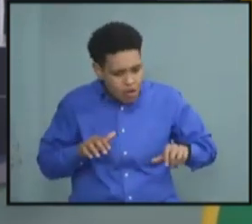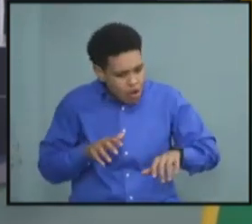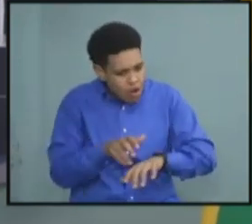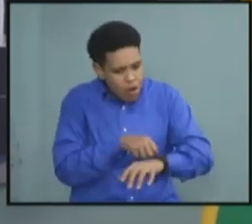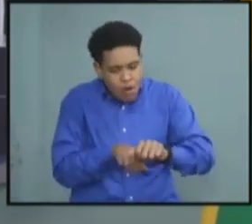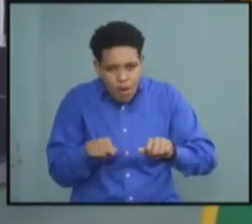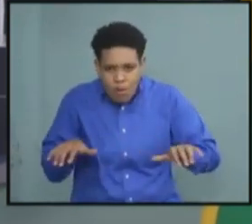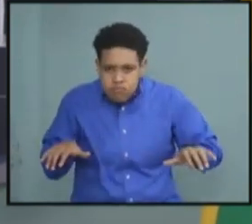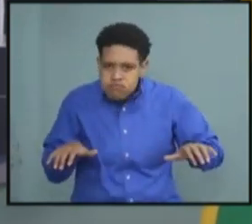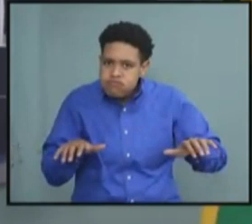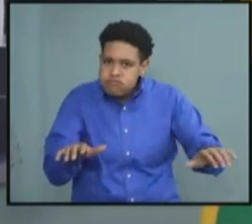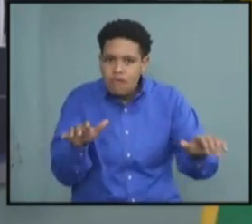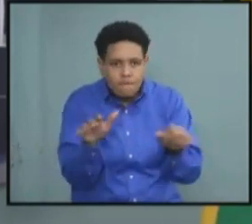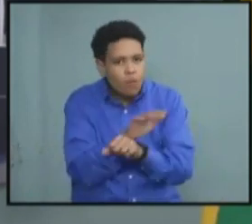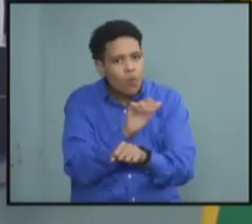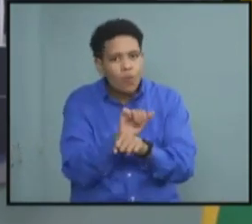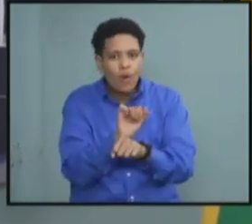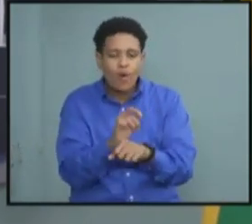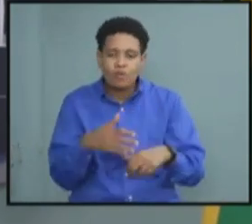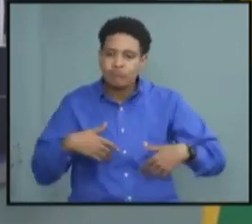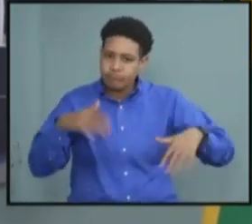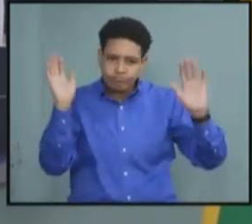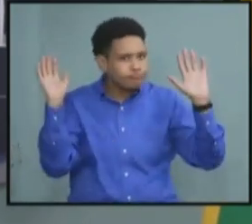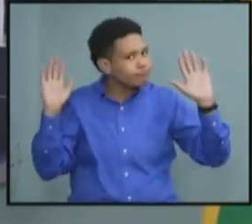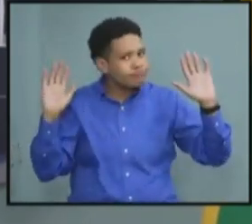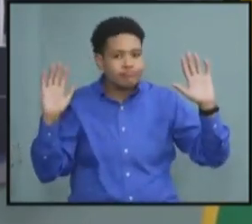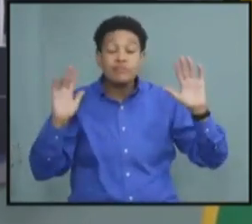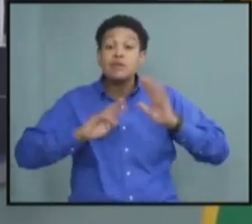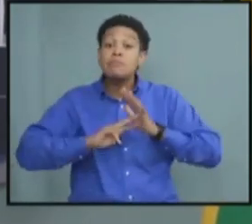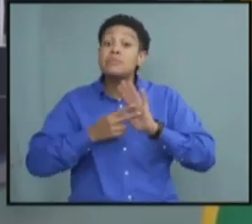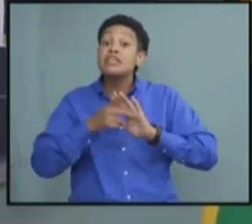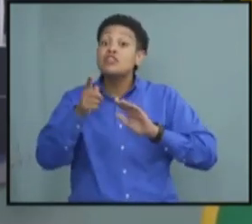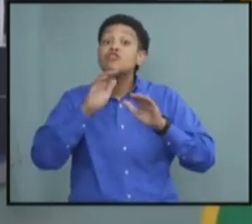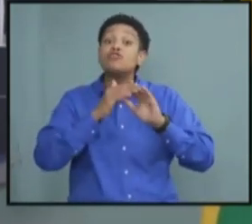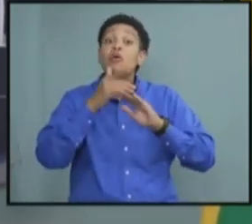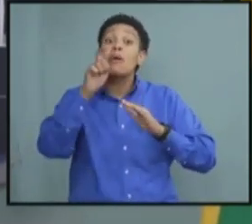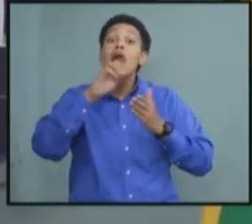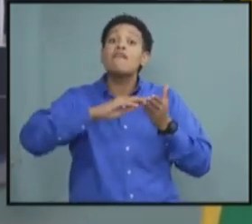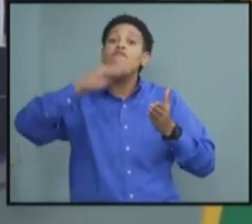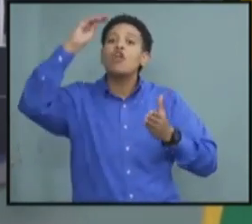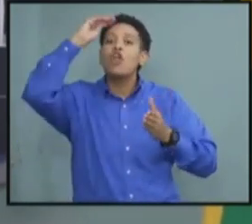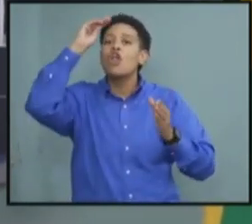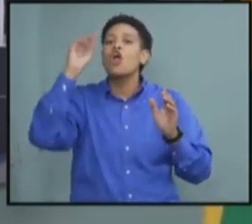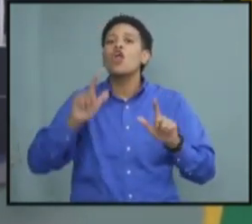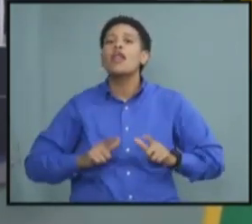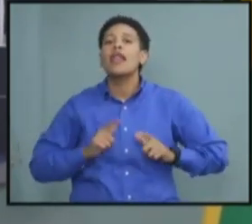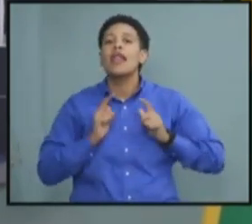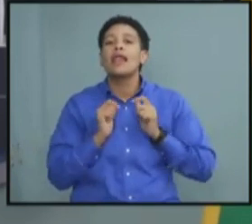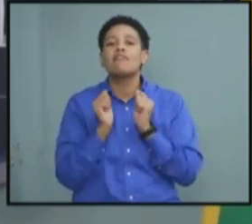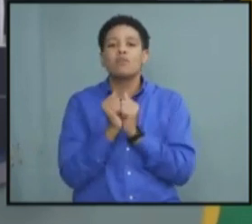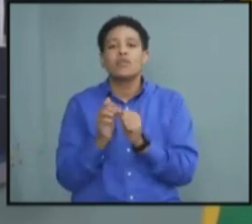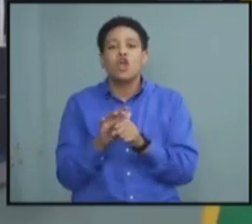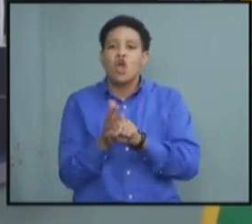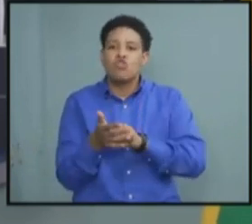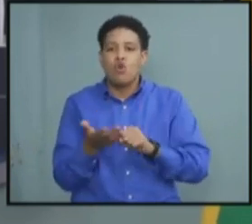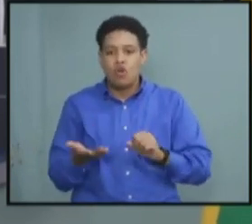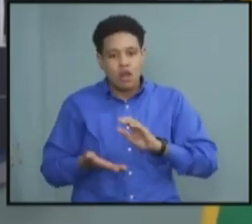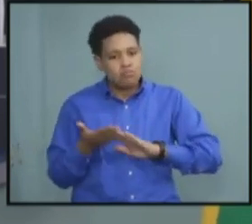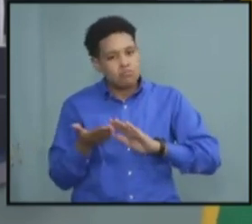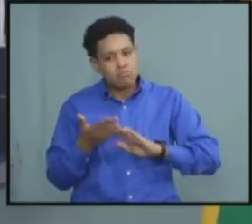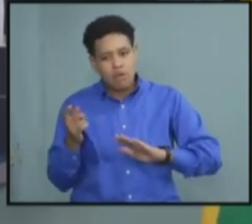capacity. This is a further signal that Jamaica has to learn to live with COVID-19.